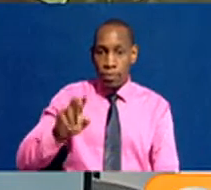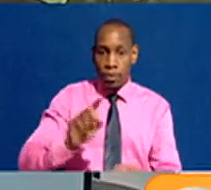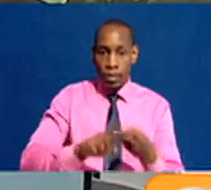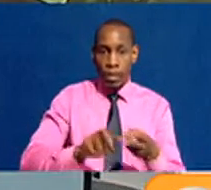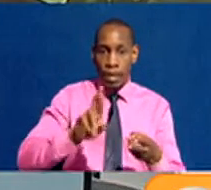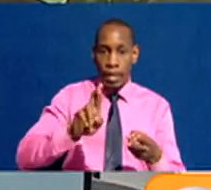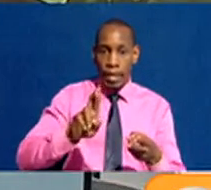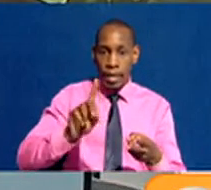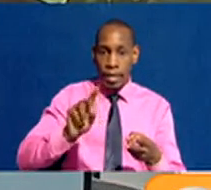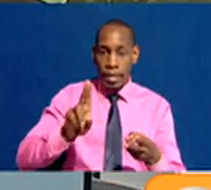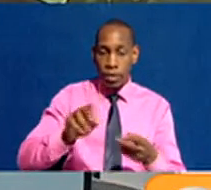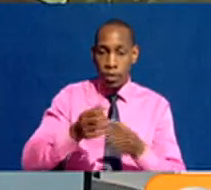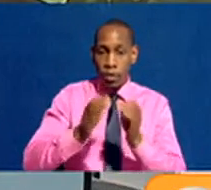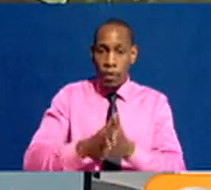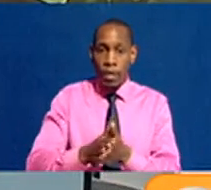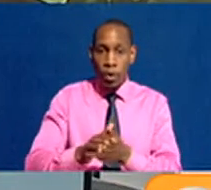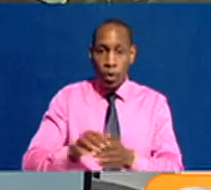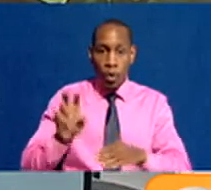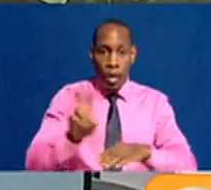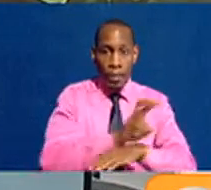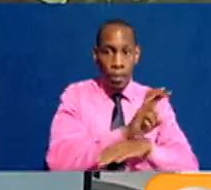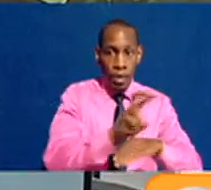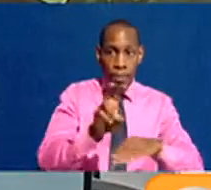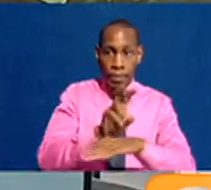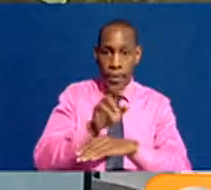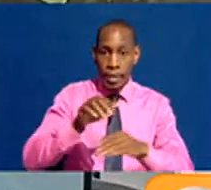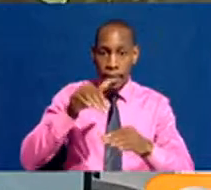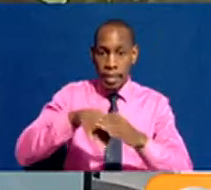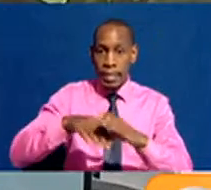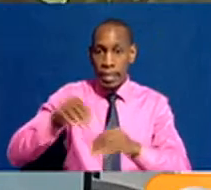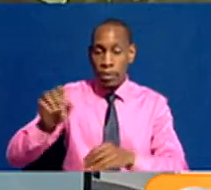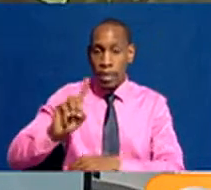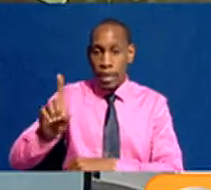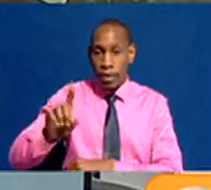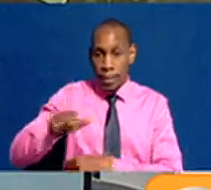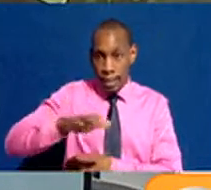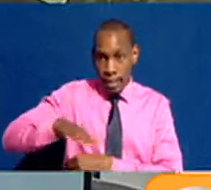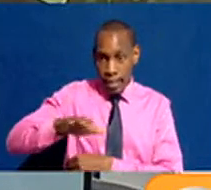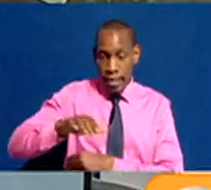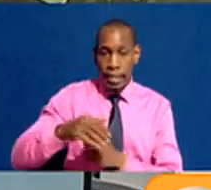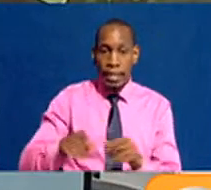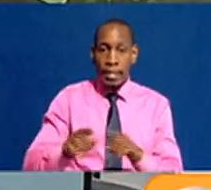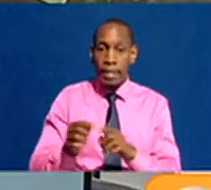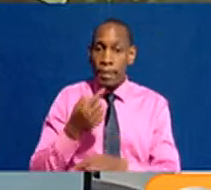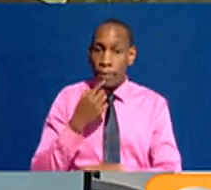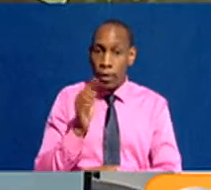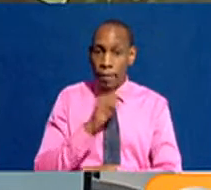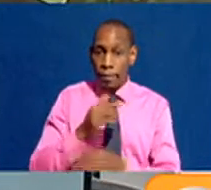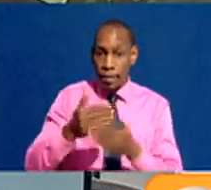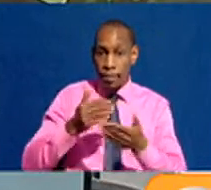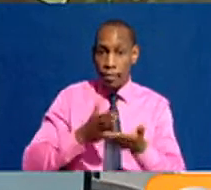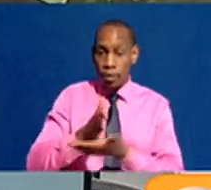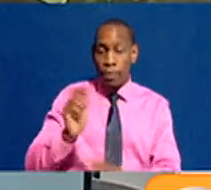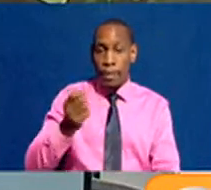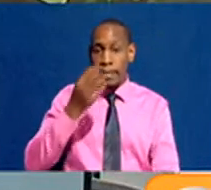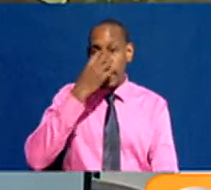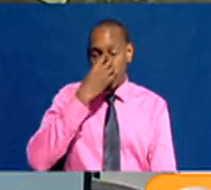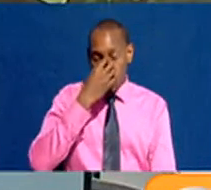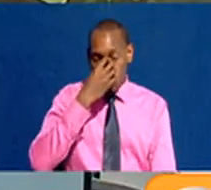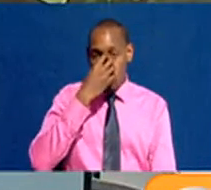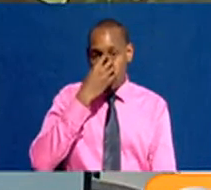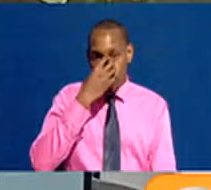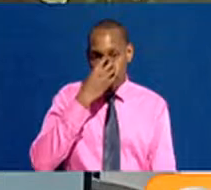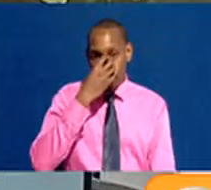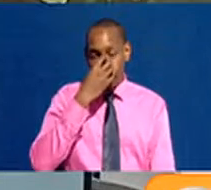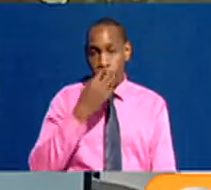RDU officers patrolled in and out of the Nairobi Central Business District as directed by President William Ruto